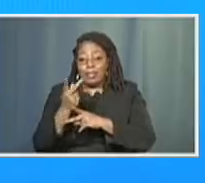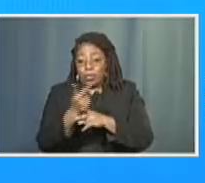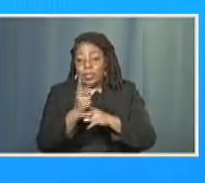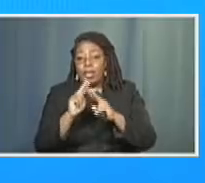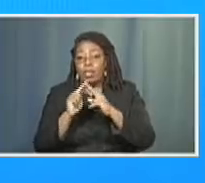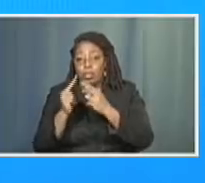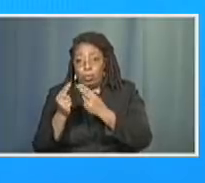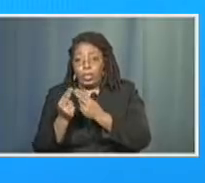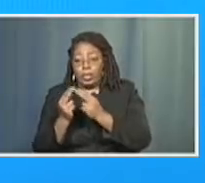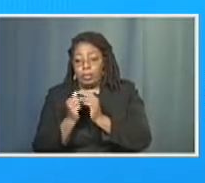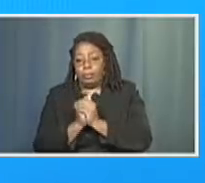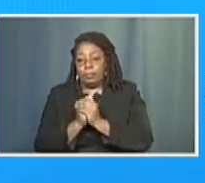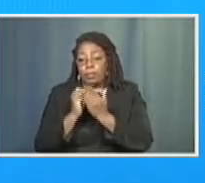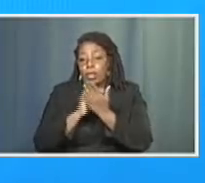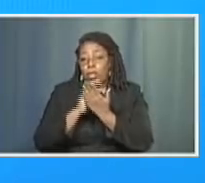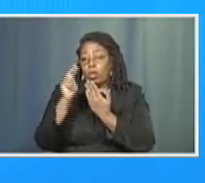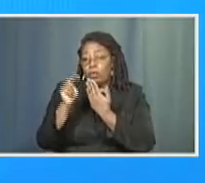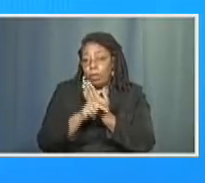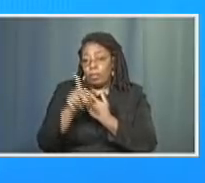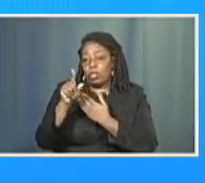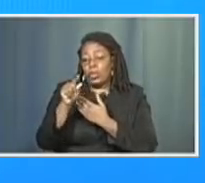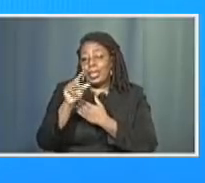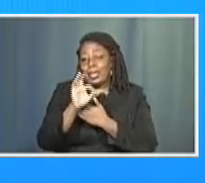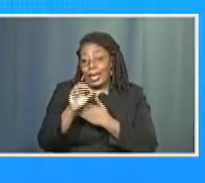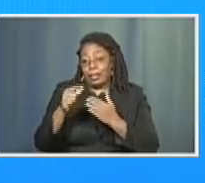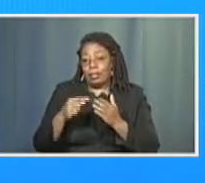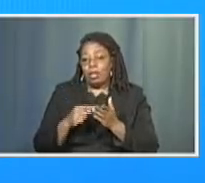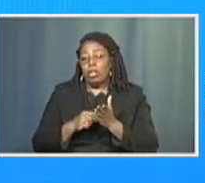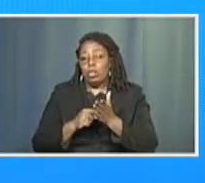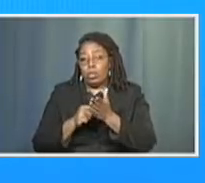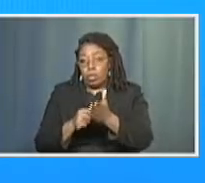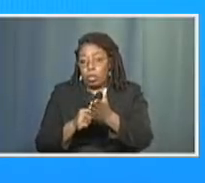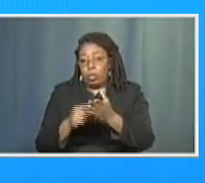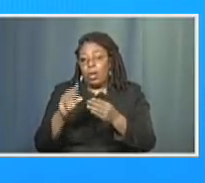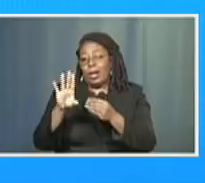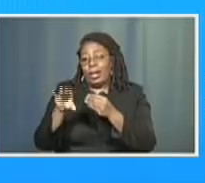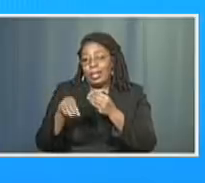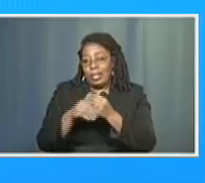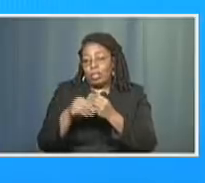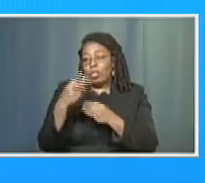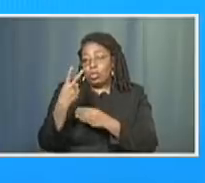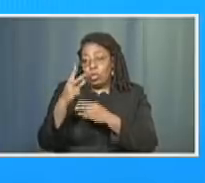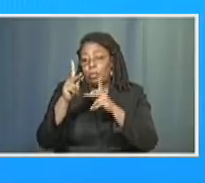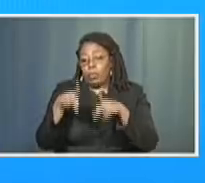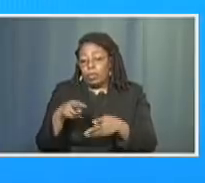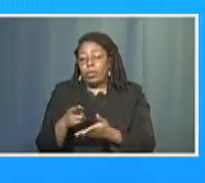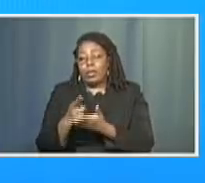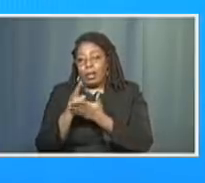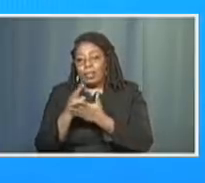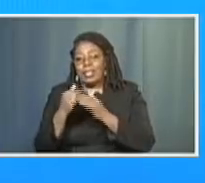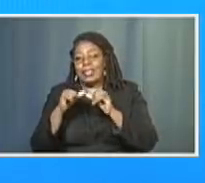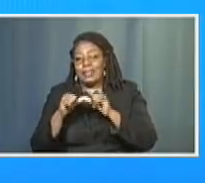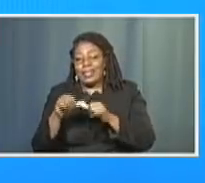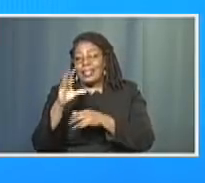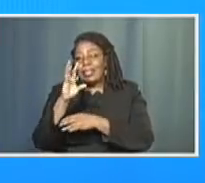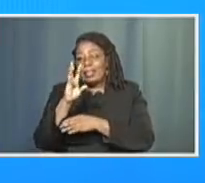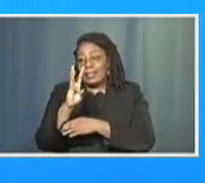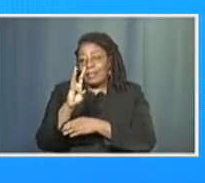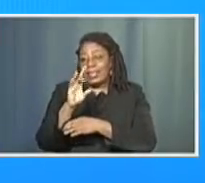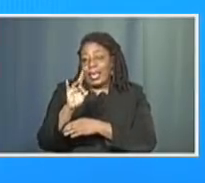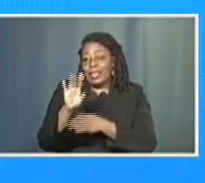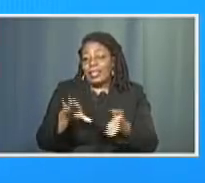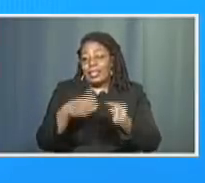care unit. The November 29th dashboard also reflects another 2 recovered cases. Still 68 deaths are